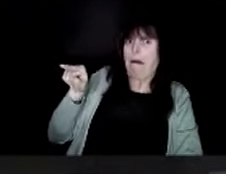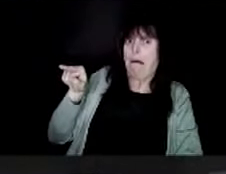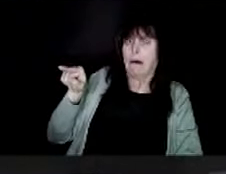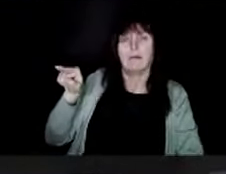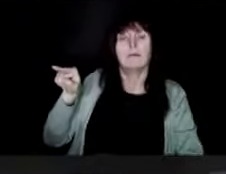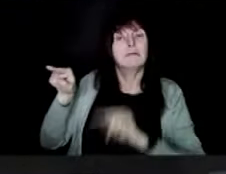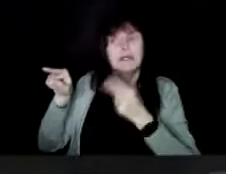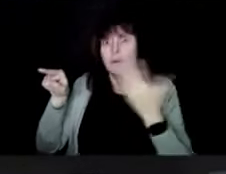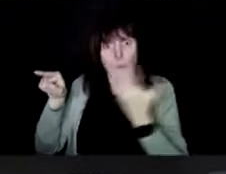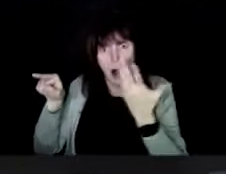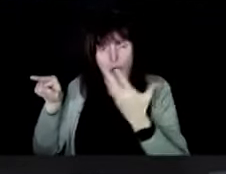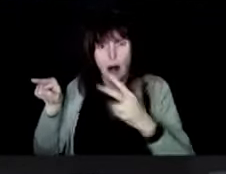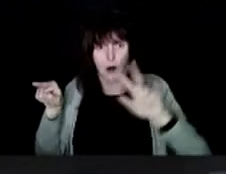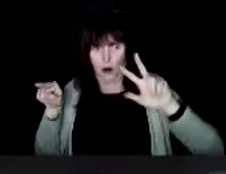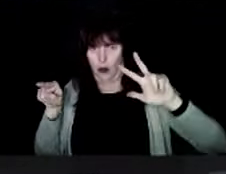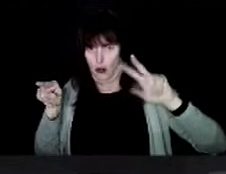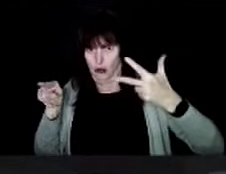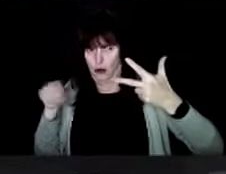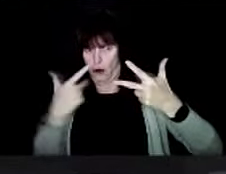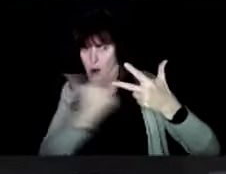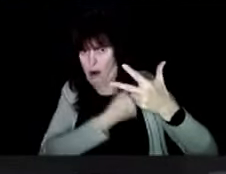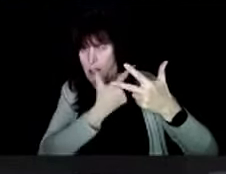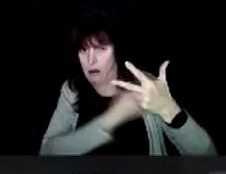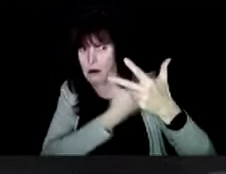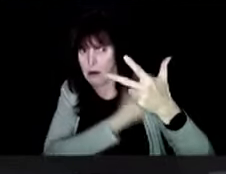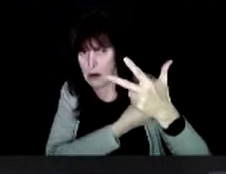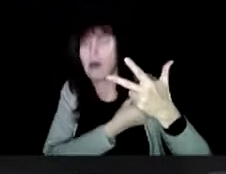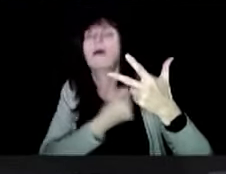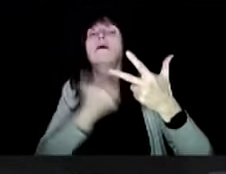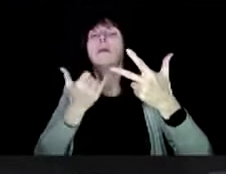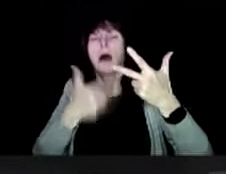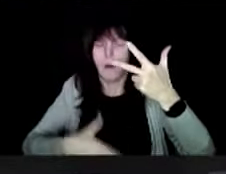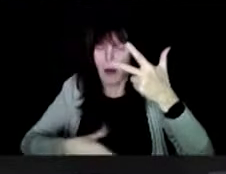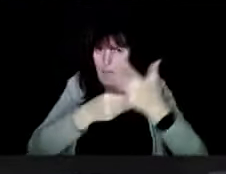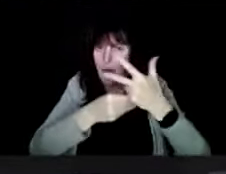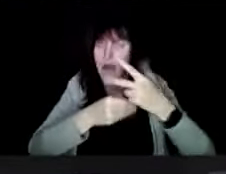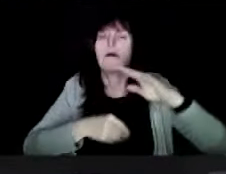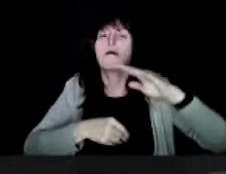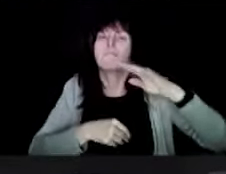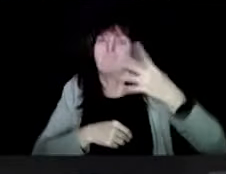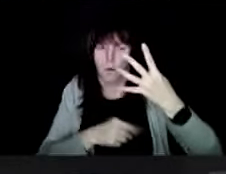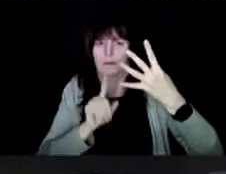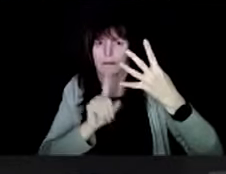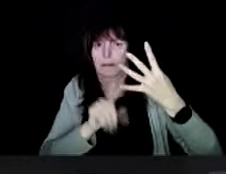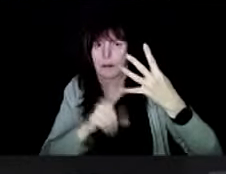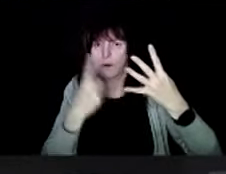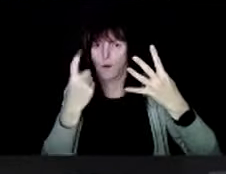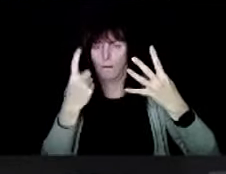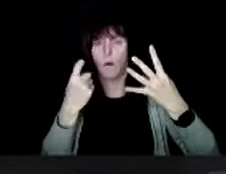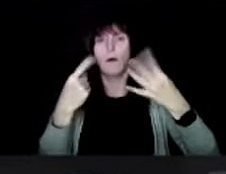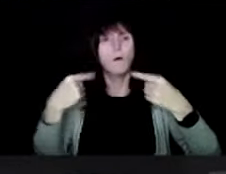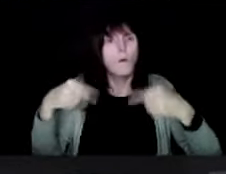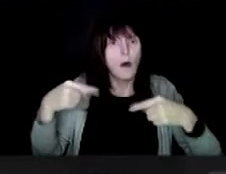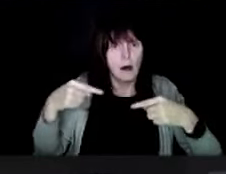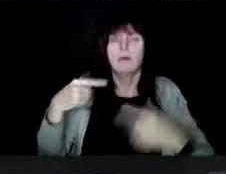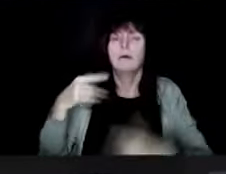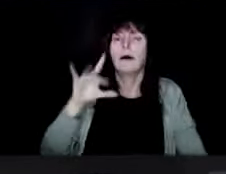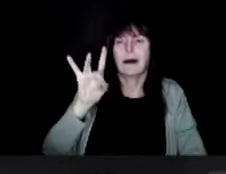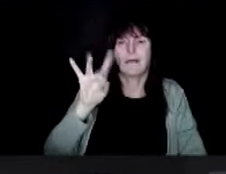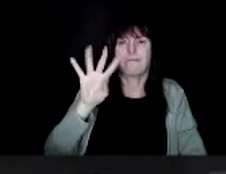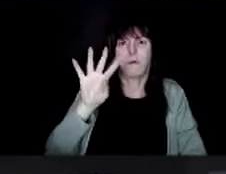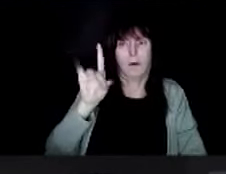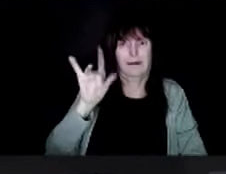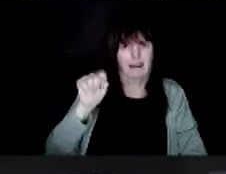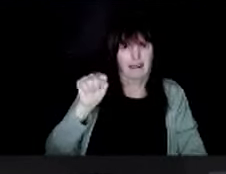84 days after their last. So we can send you that link, Rob, to ensure if you're reporting on this, that it's